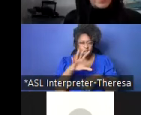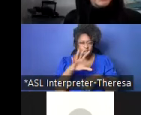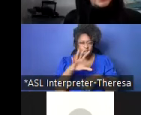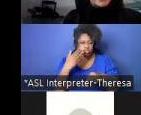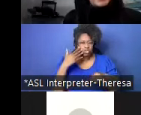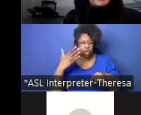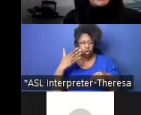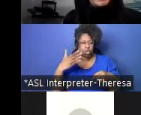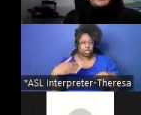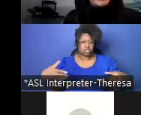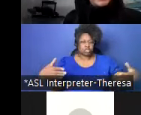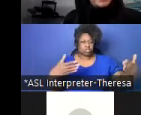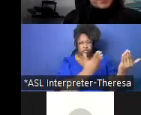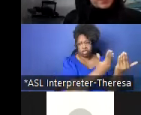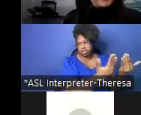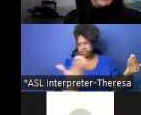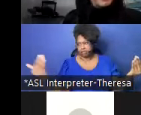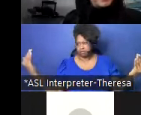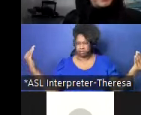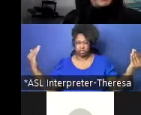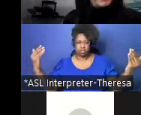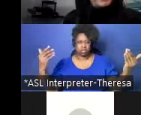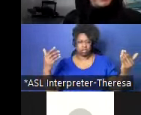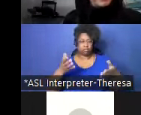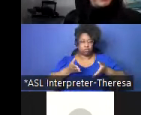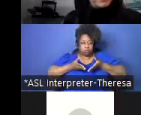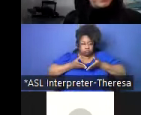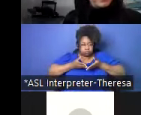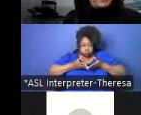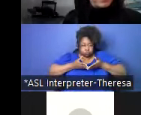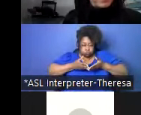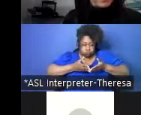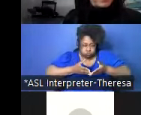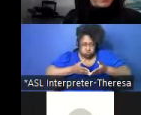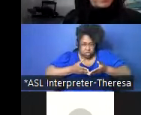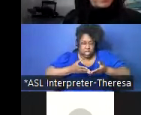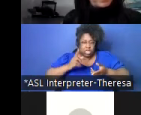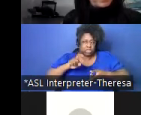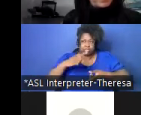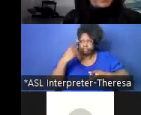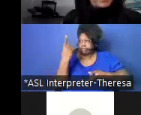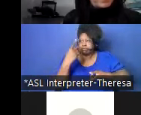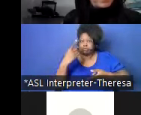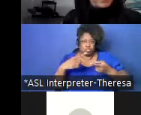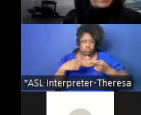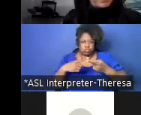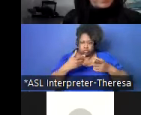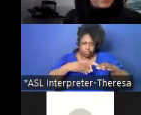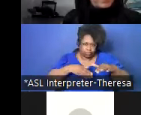But not impossible. It's not like it's that outrageous when you think of the costs of,